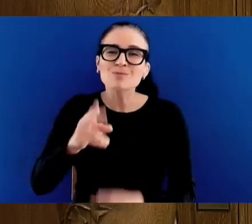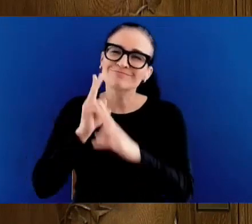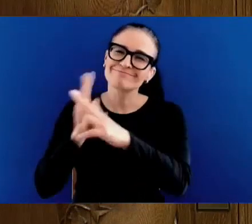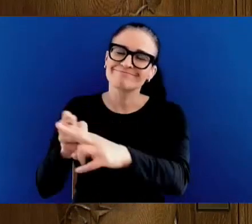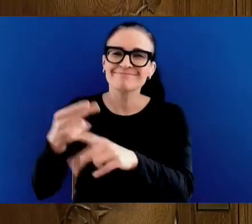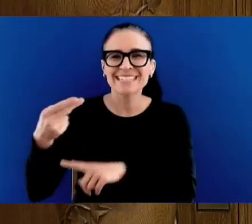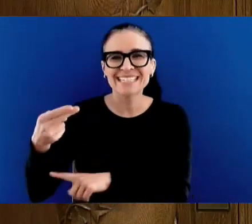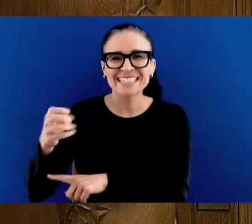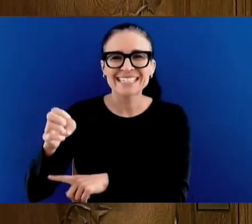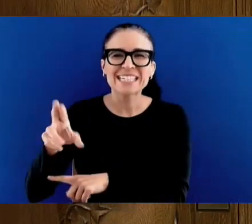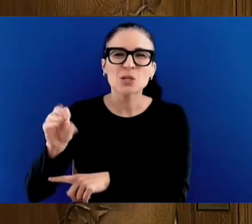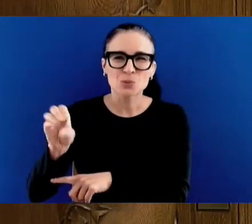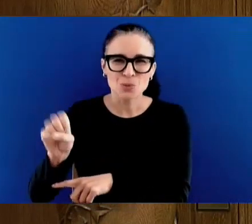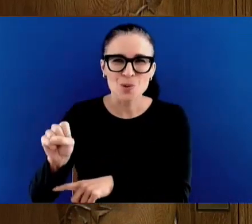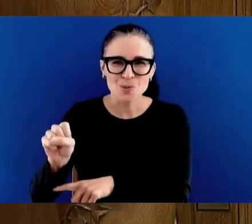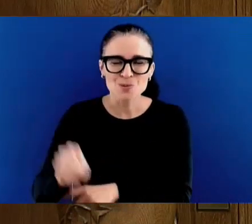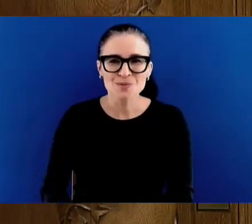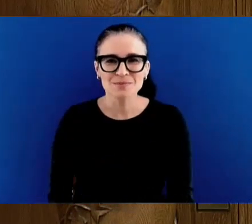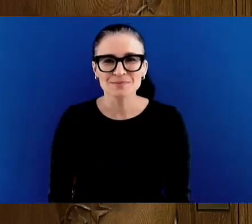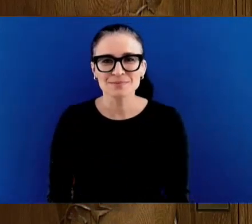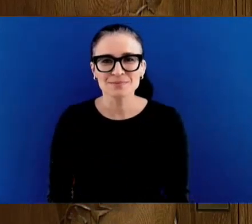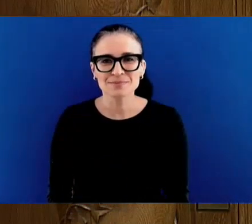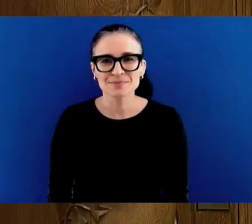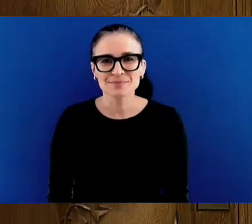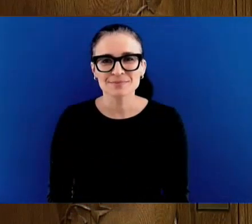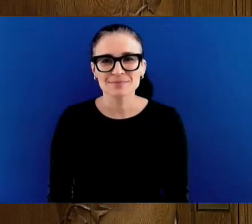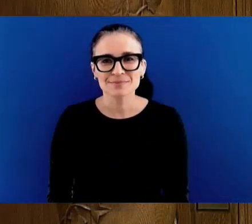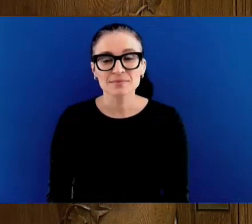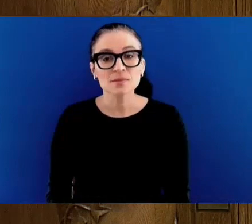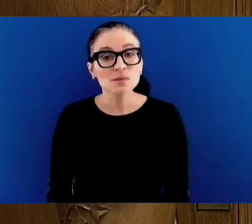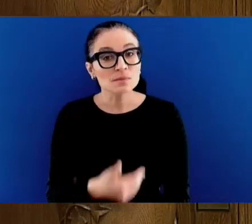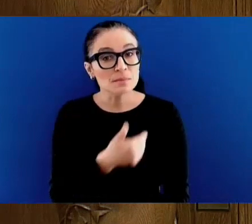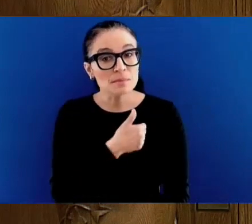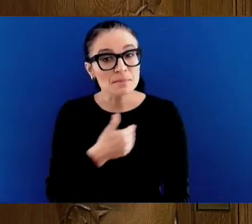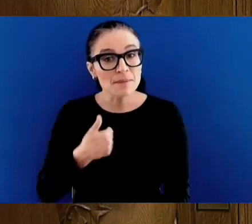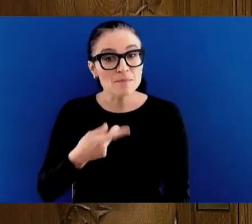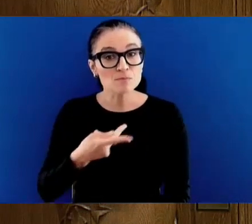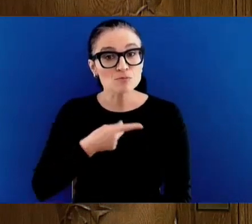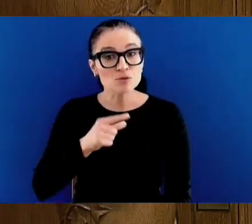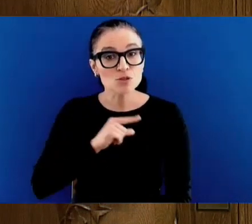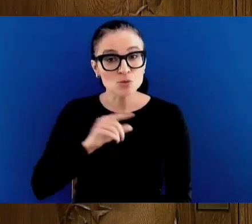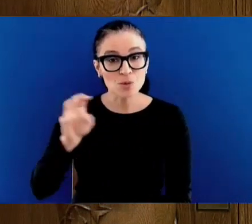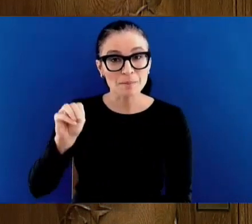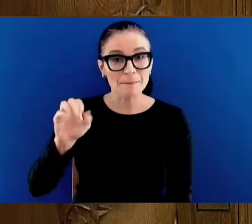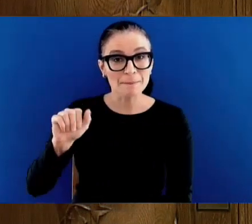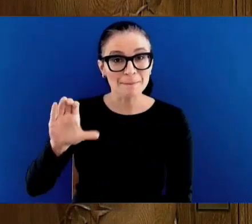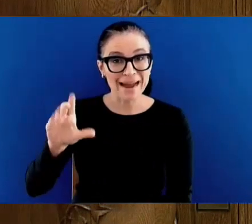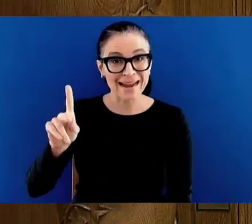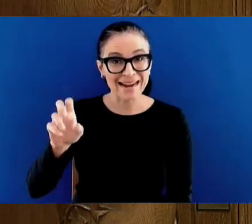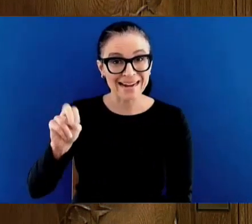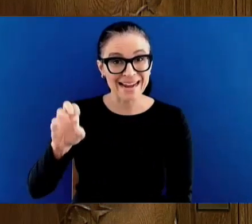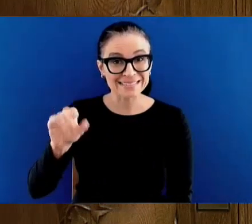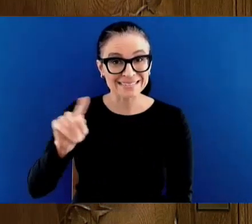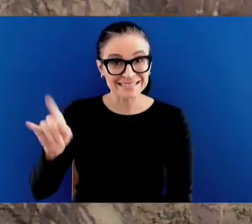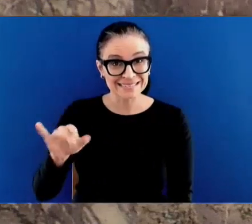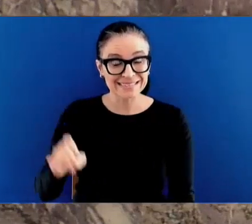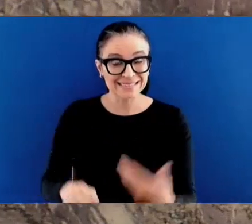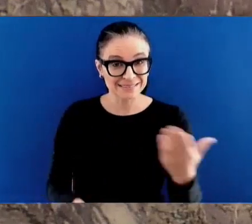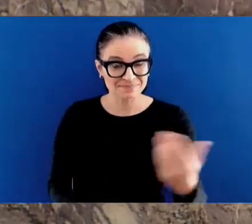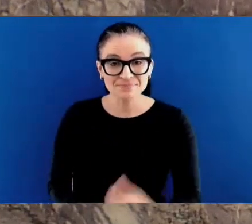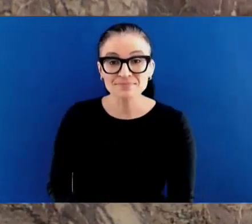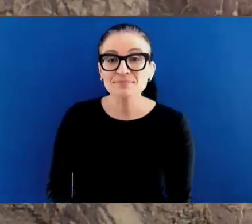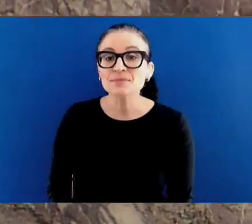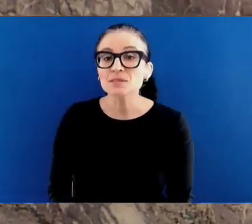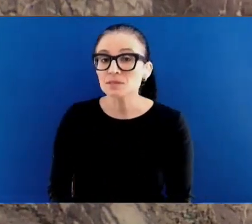Member for Prince George Mackenzie. For decades now, the value of BC forests have been recognized primarily as forest